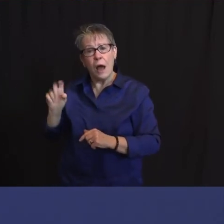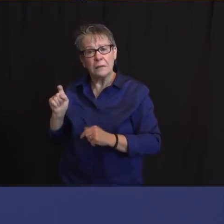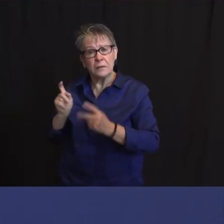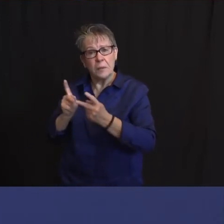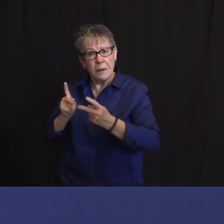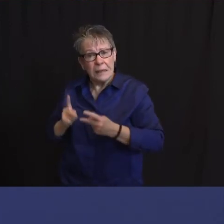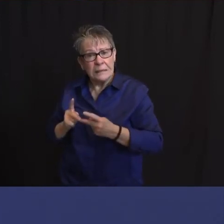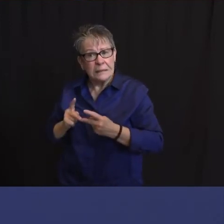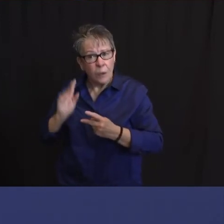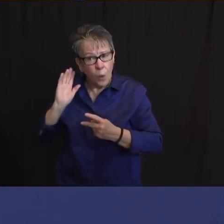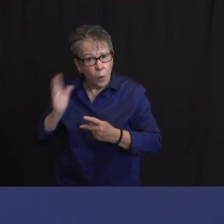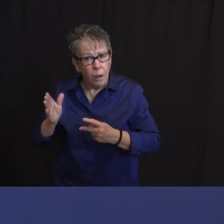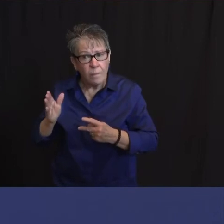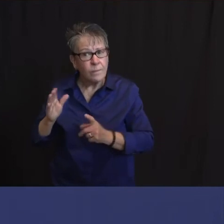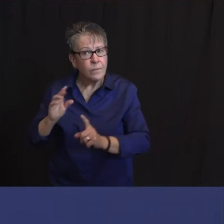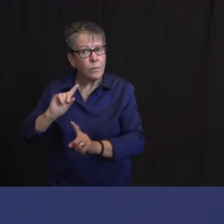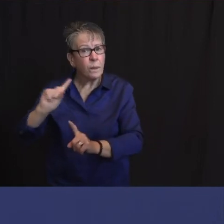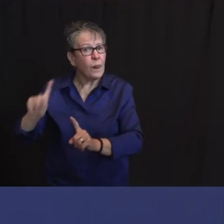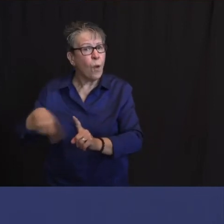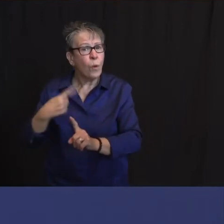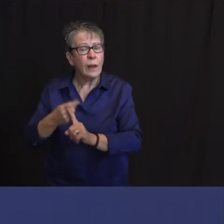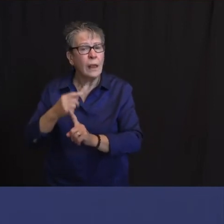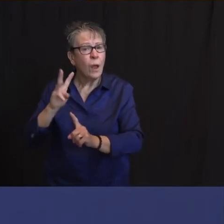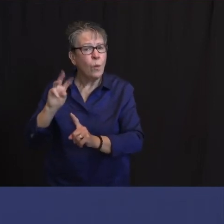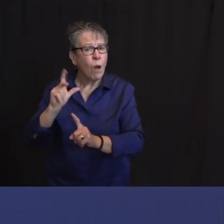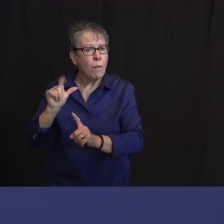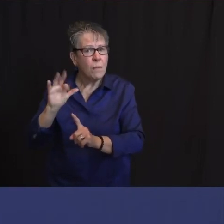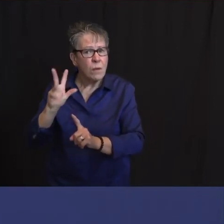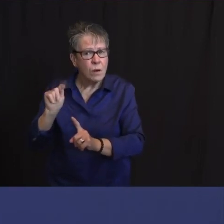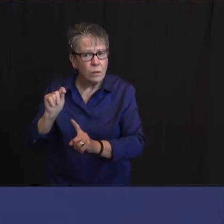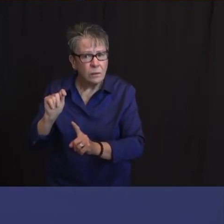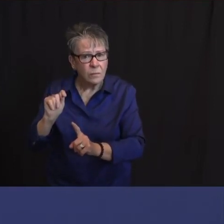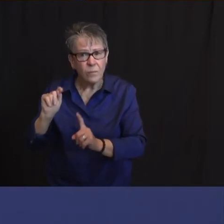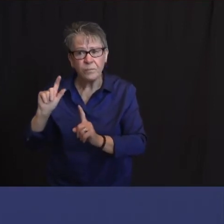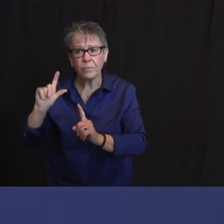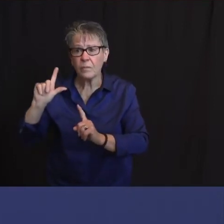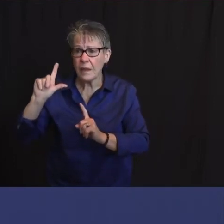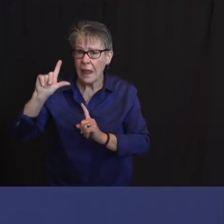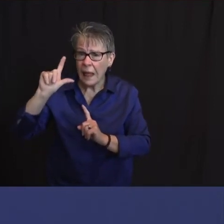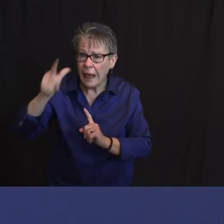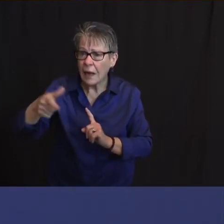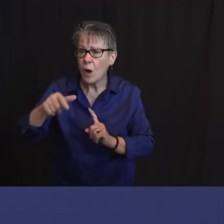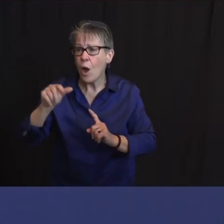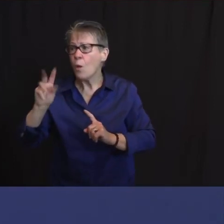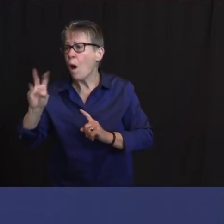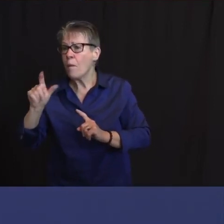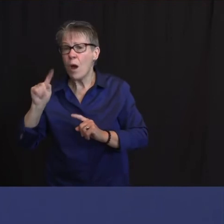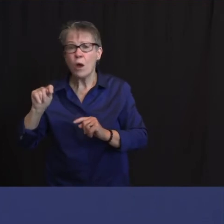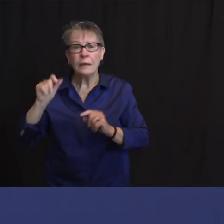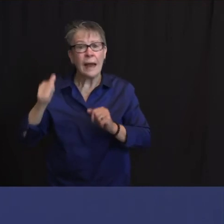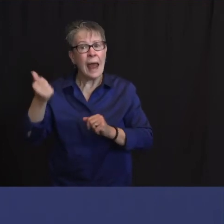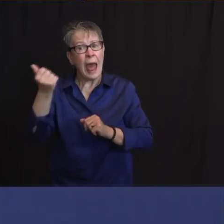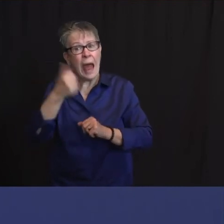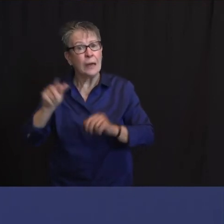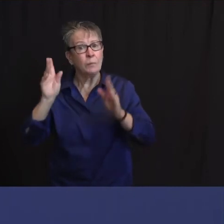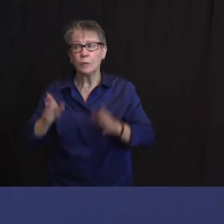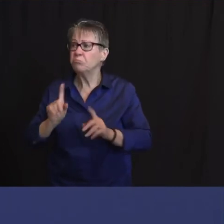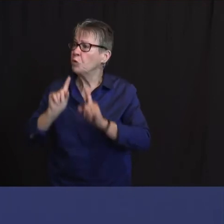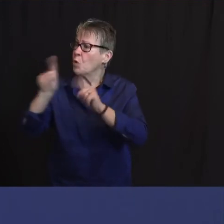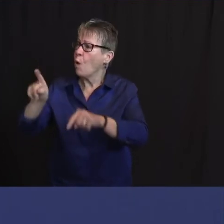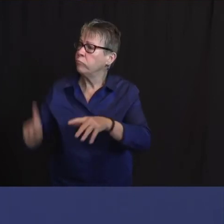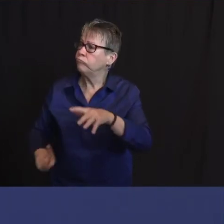will this open up in terms of people being able to go to these sites besides just them going to group homes? And final question, and it's sort